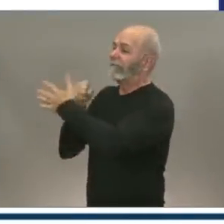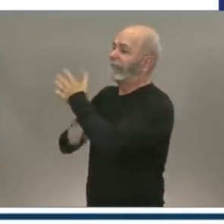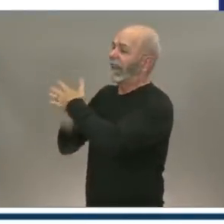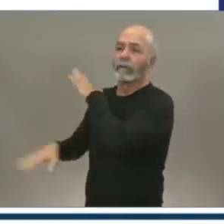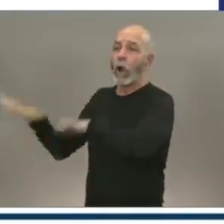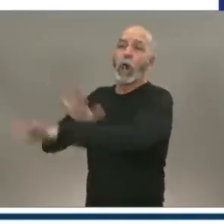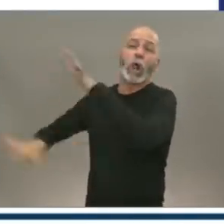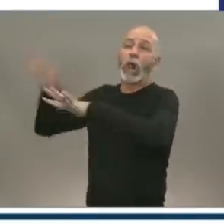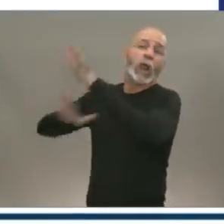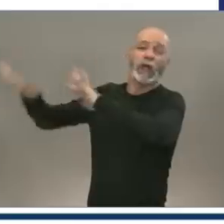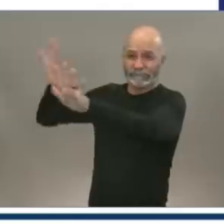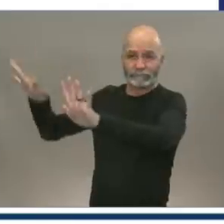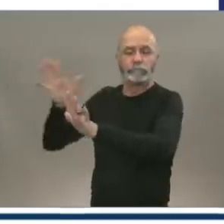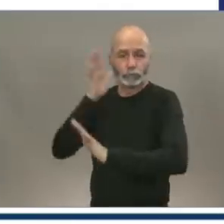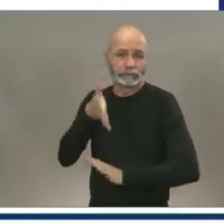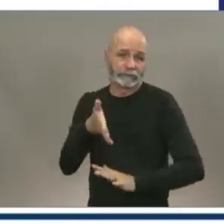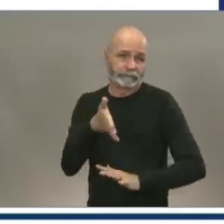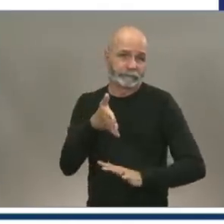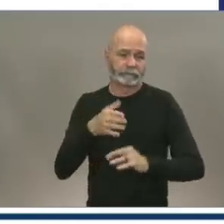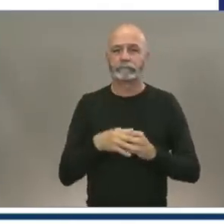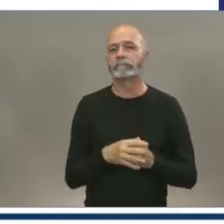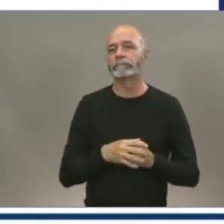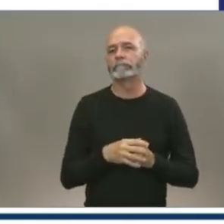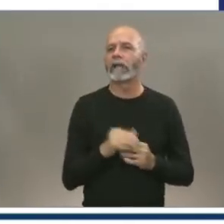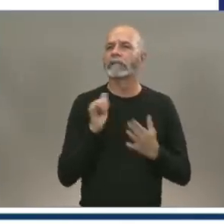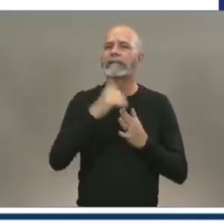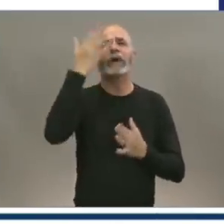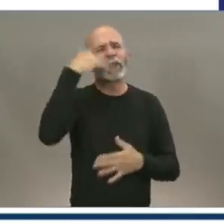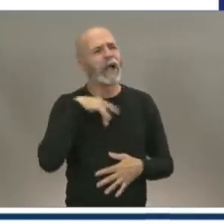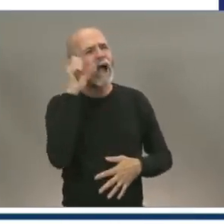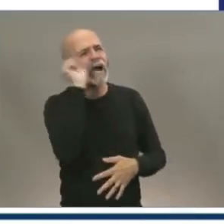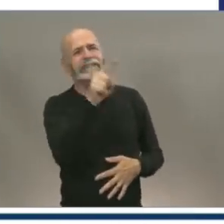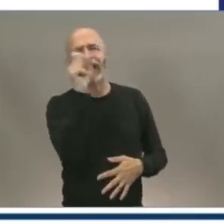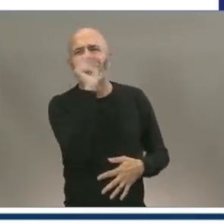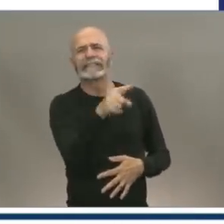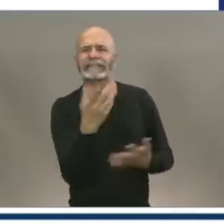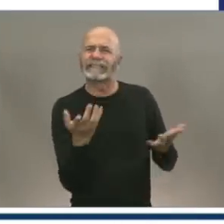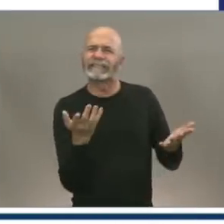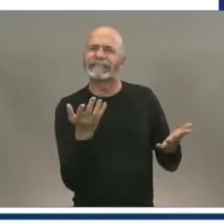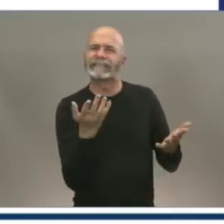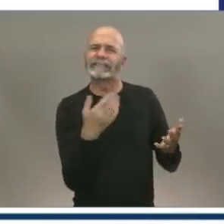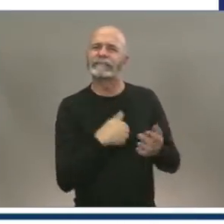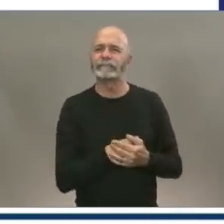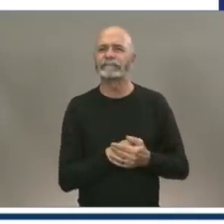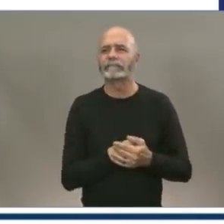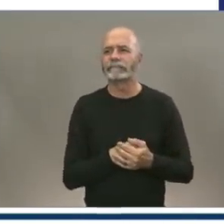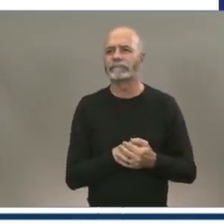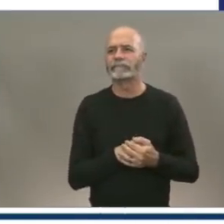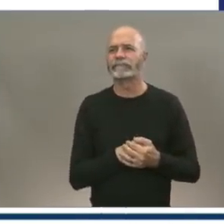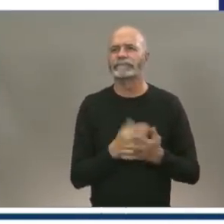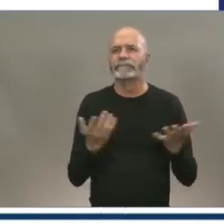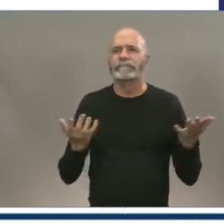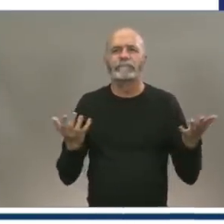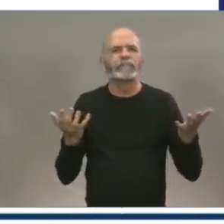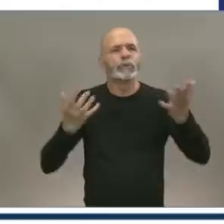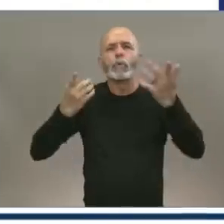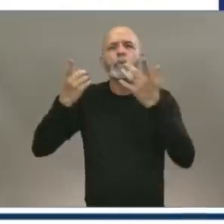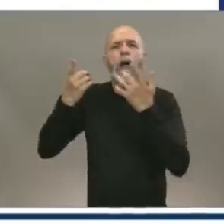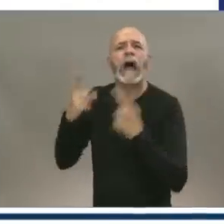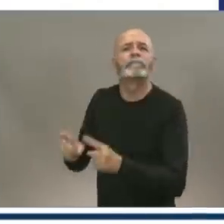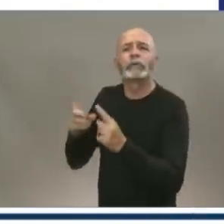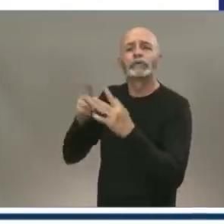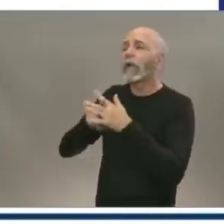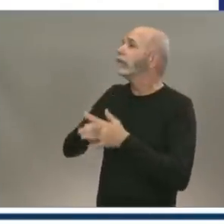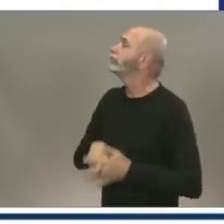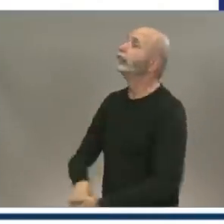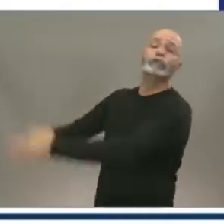because on this side of the fence, we certainly do. That's why we ask these questions to begin with. First question we asked, where did it happen? We didn't know.